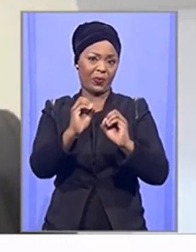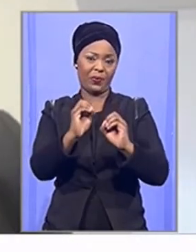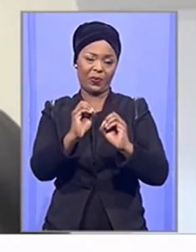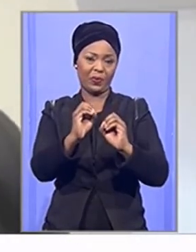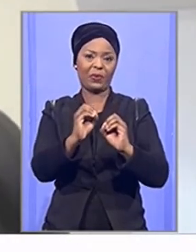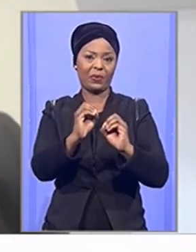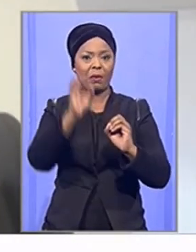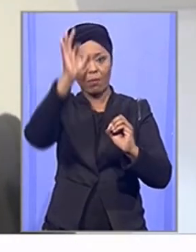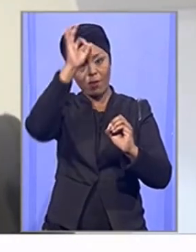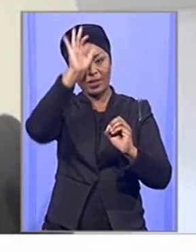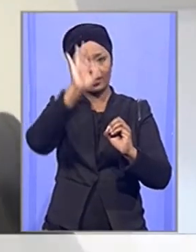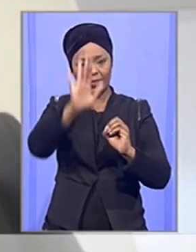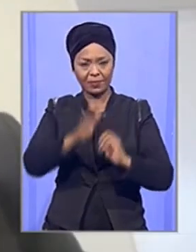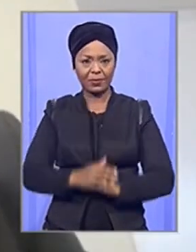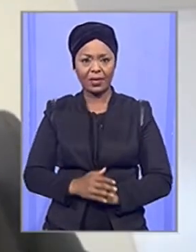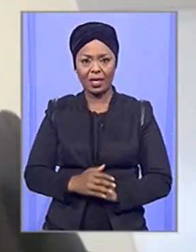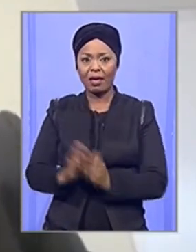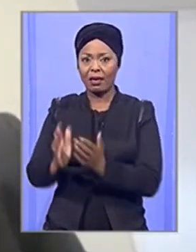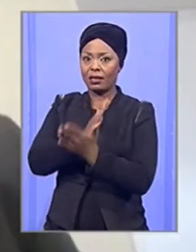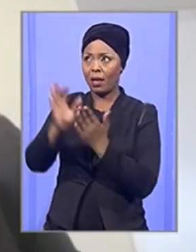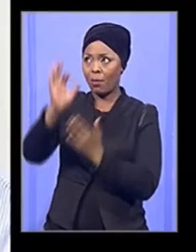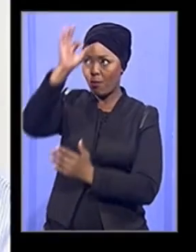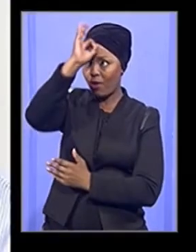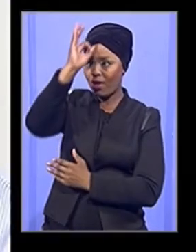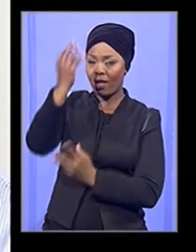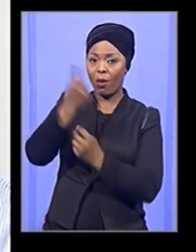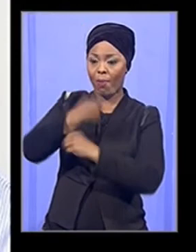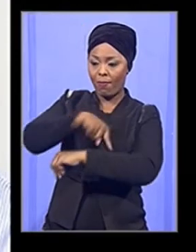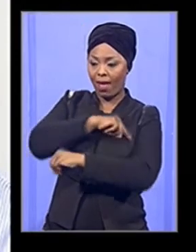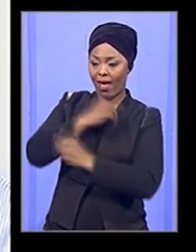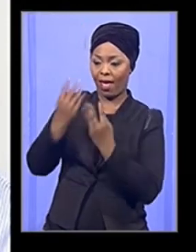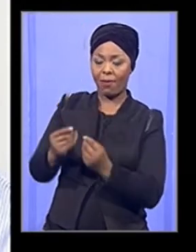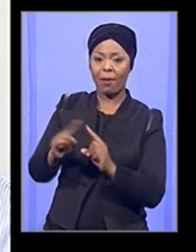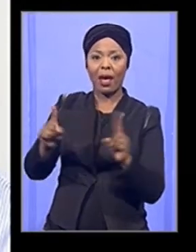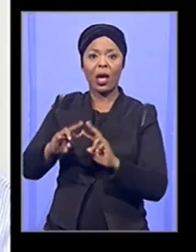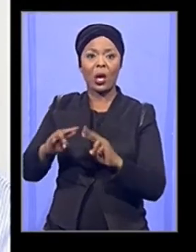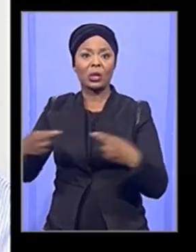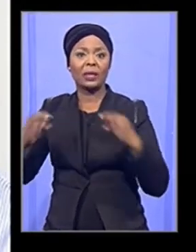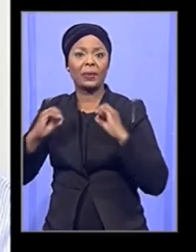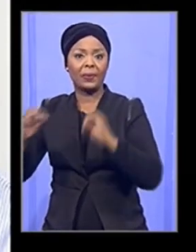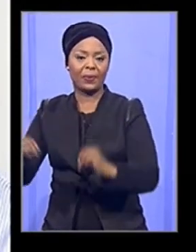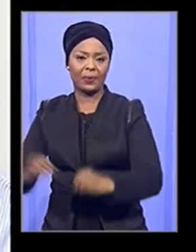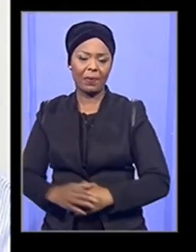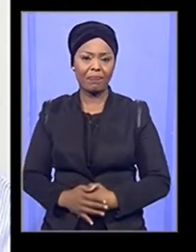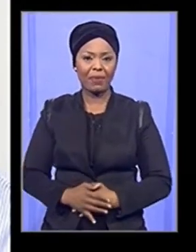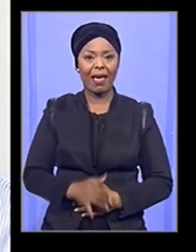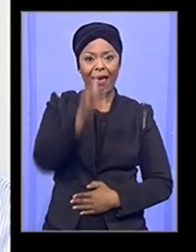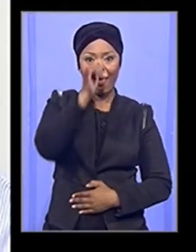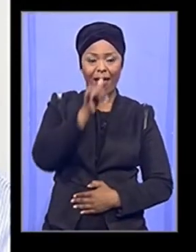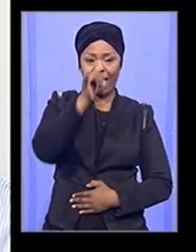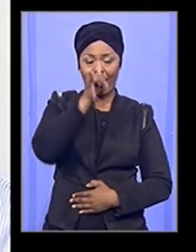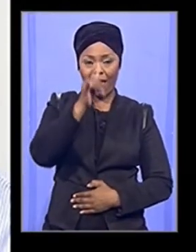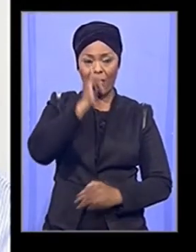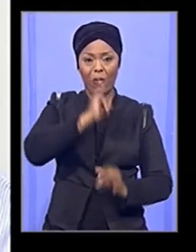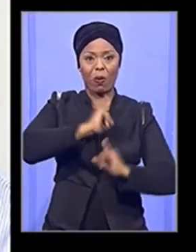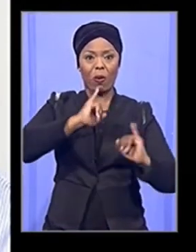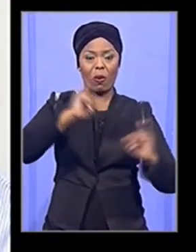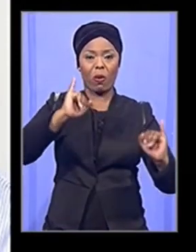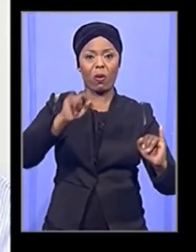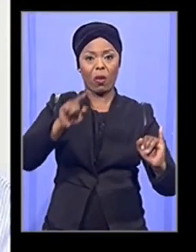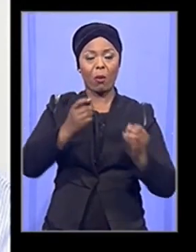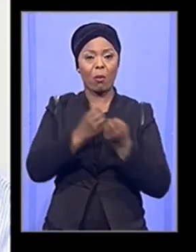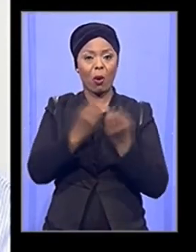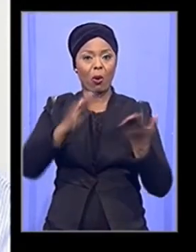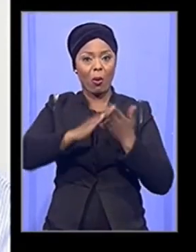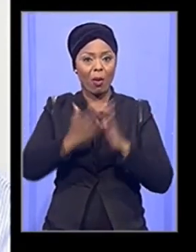have capacity do not have resources. The most horrific crime statistics are those committed against our most vulnerable citizens, our